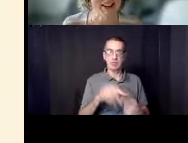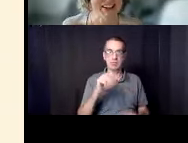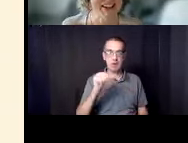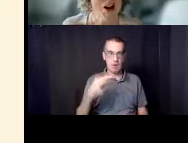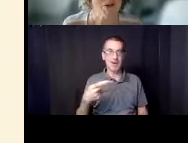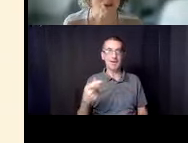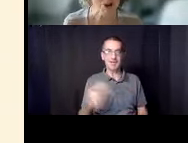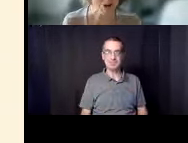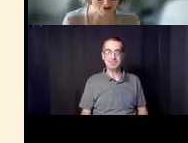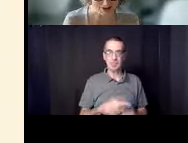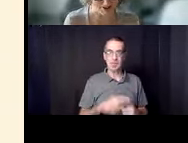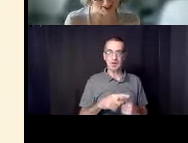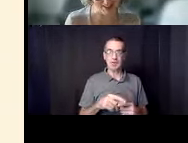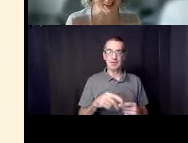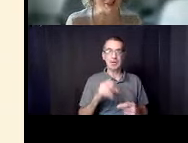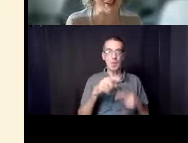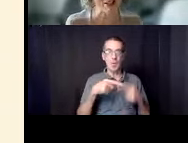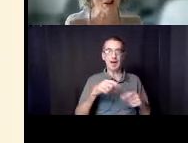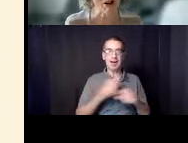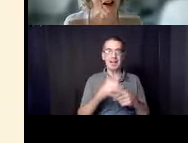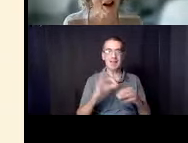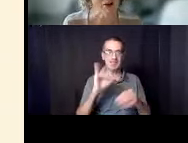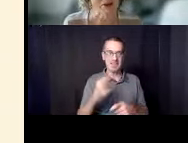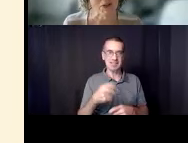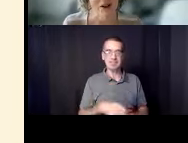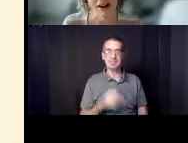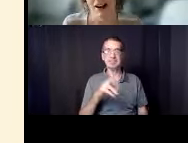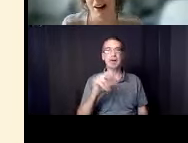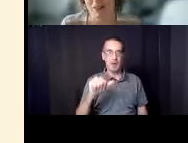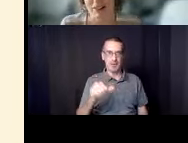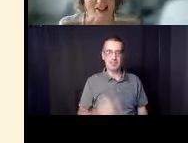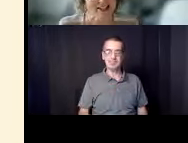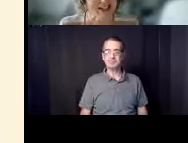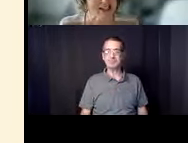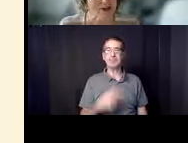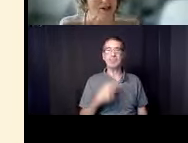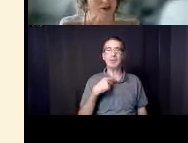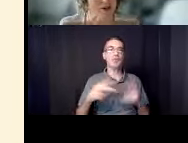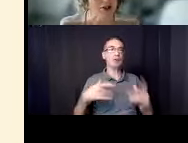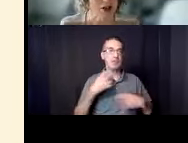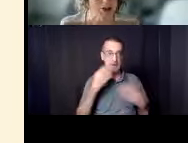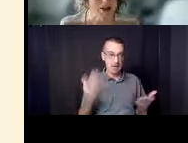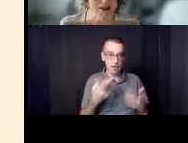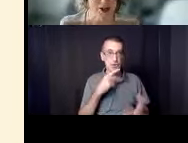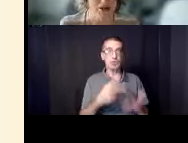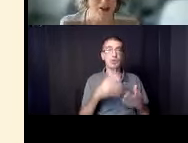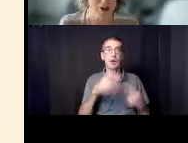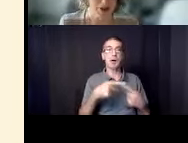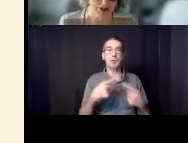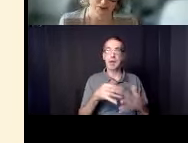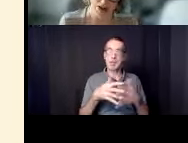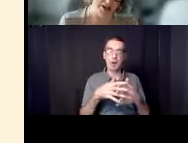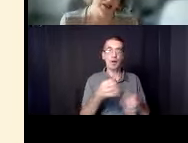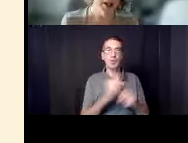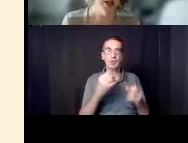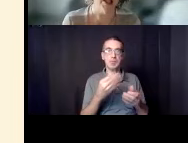for vamping for a minute while I got that fixed. So I'm very excited to be here with you to talk about the American Rescue